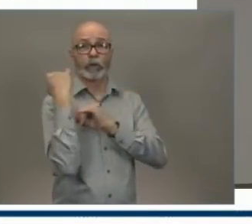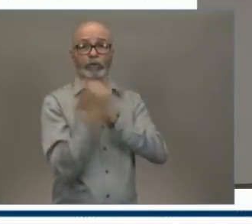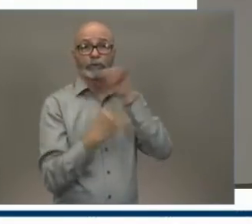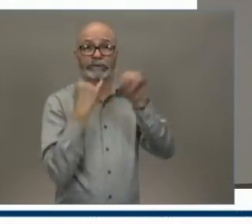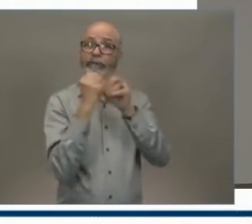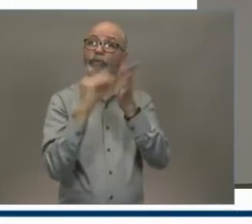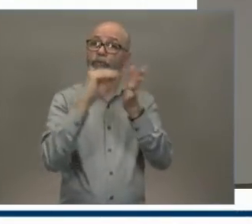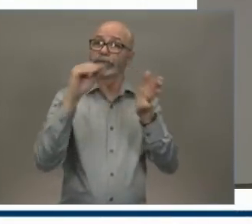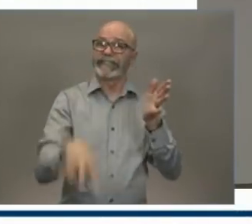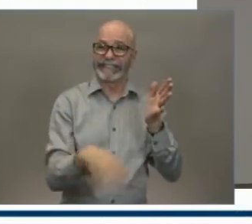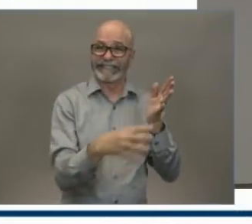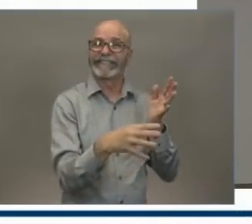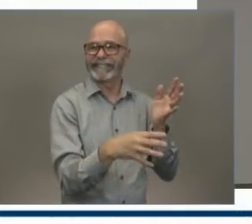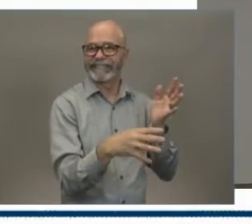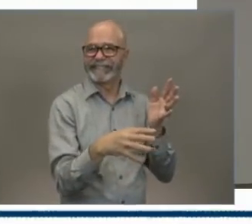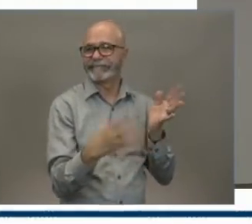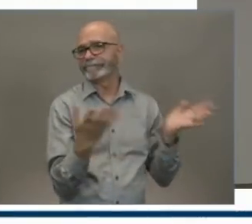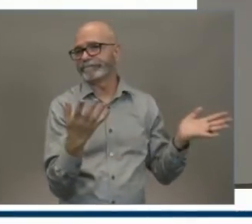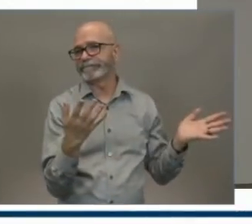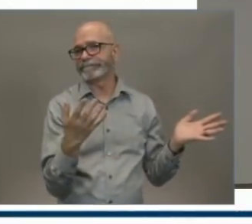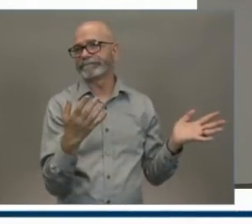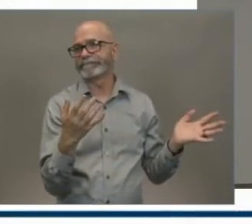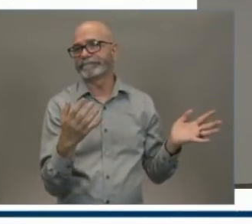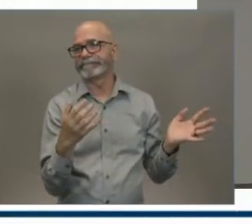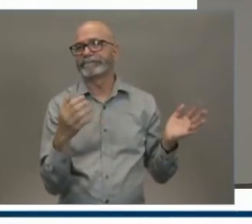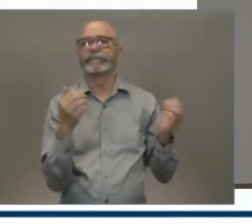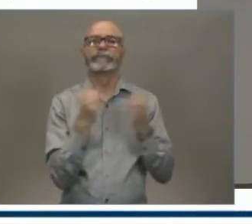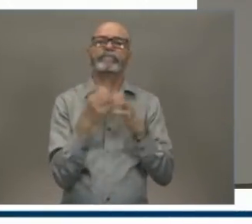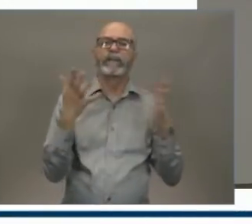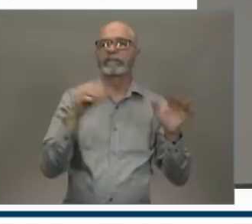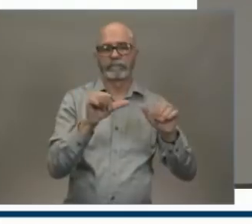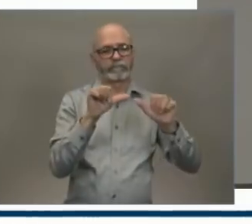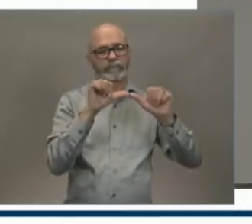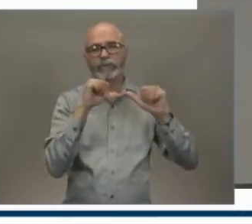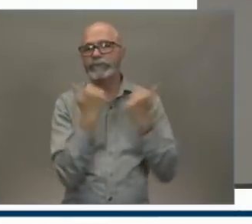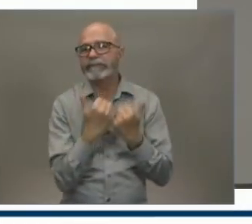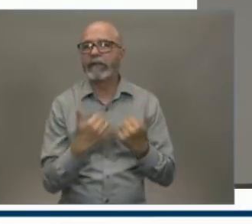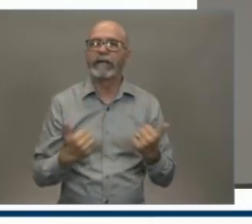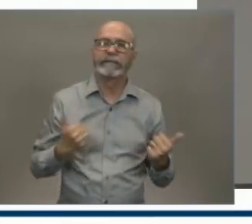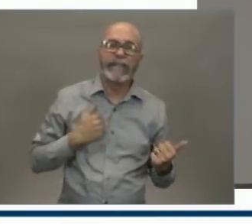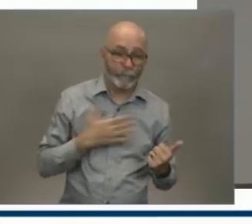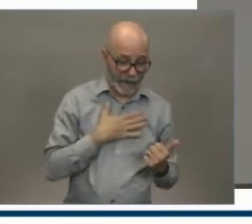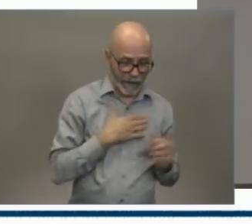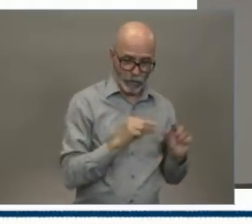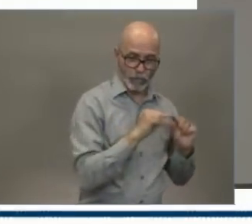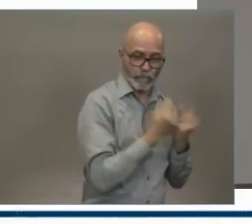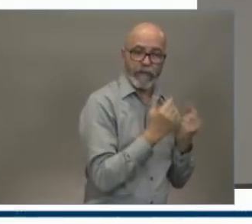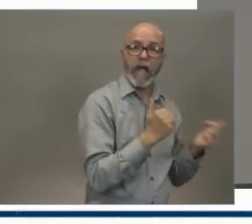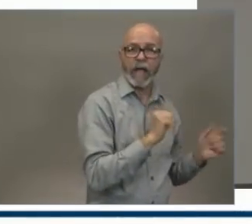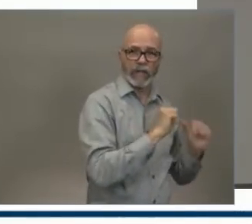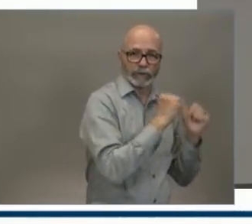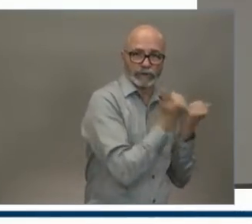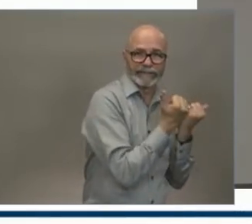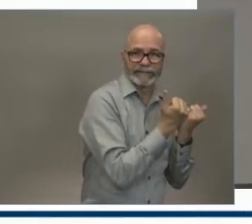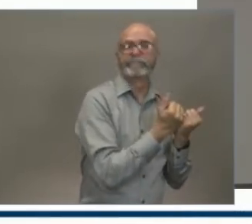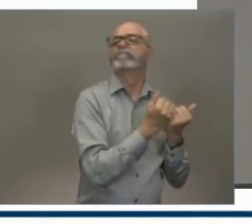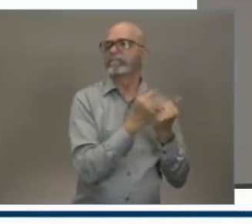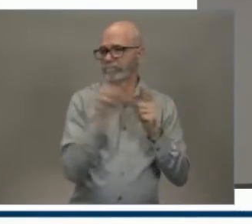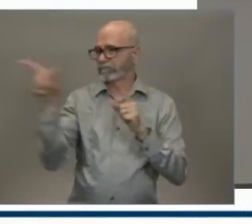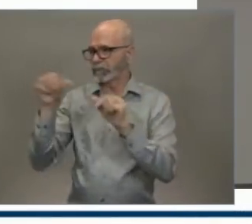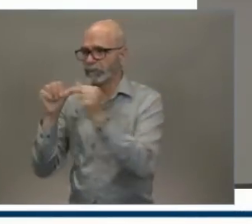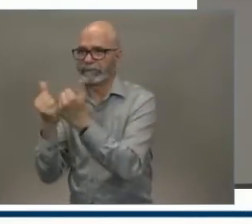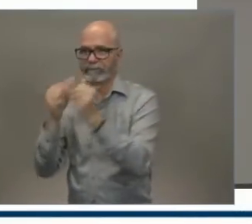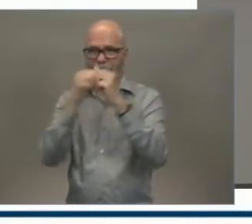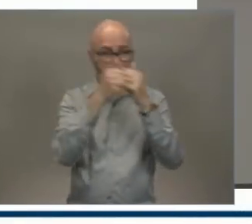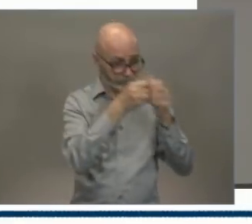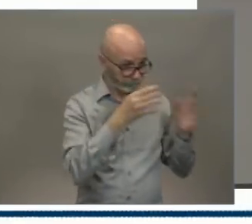of Canada, my office, and local universities to make sure that everybody we're in agreement and how we're supporting international